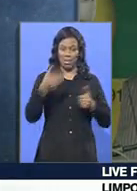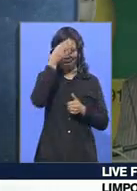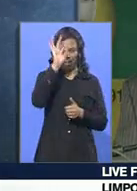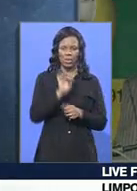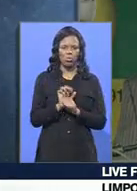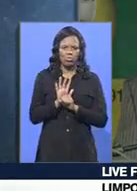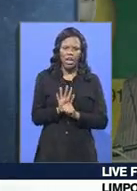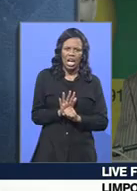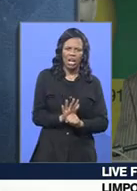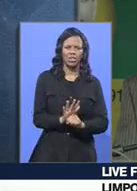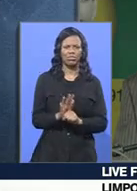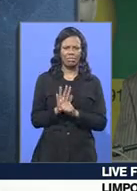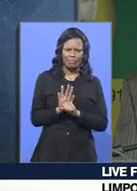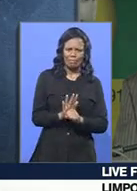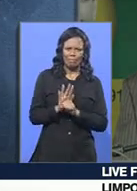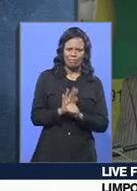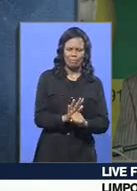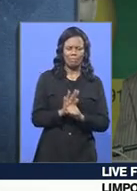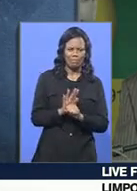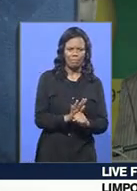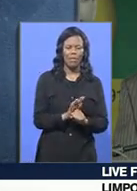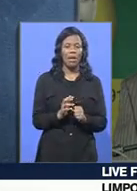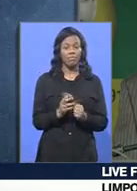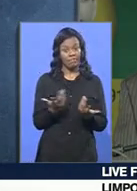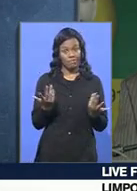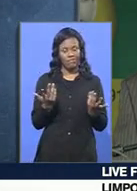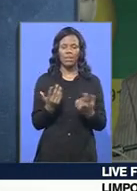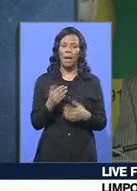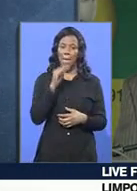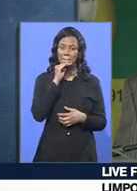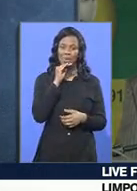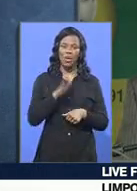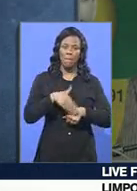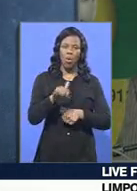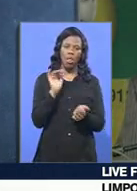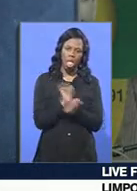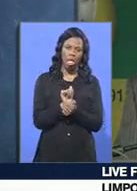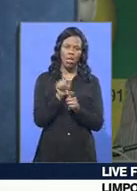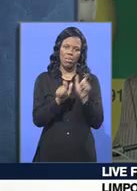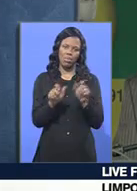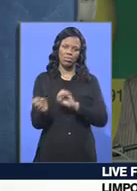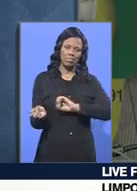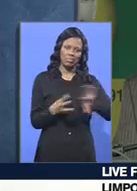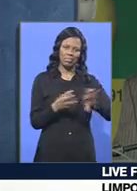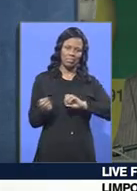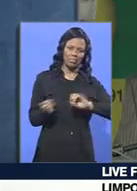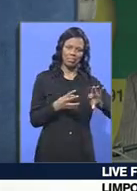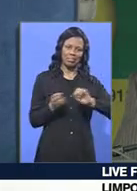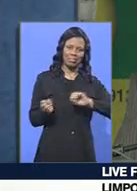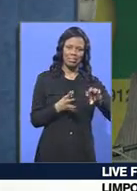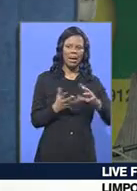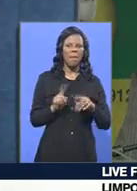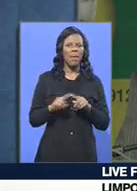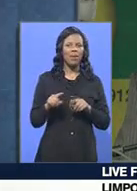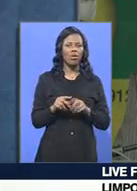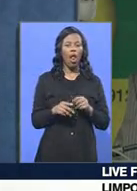again. The first batch of prisoners who were sentenced to shorter